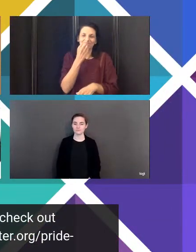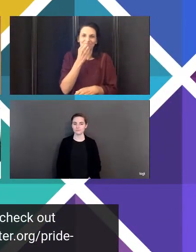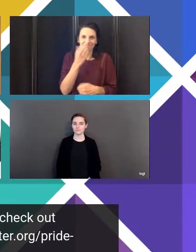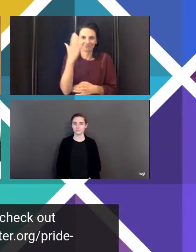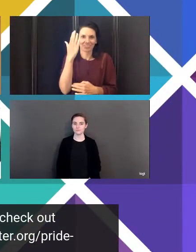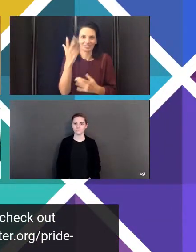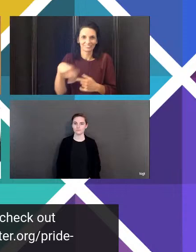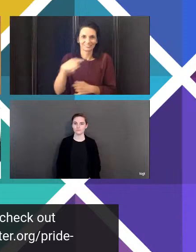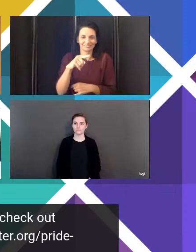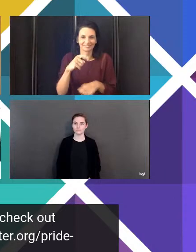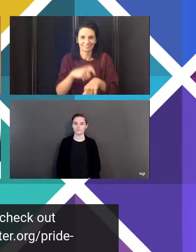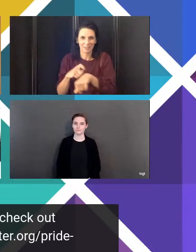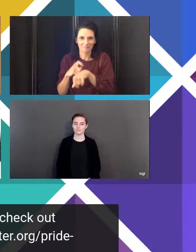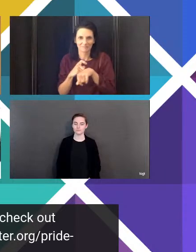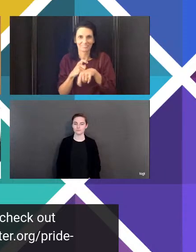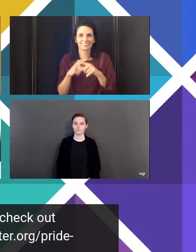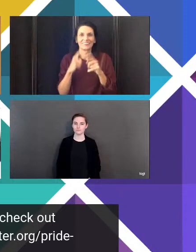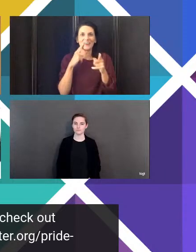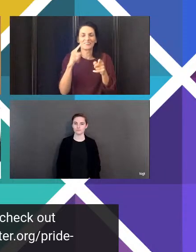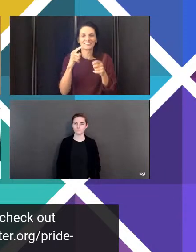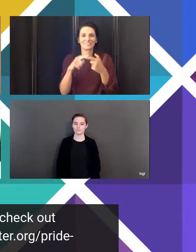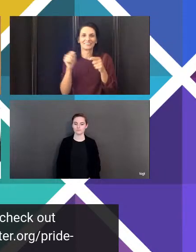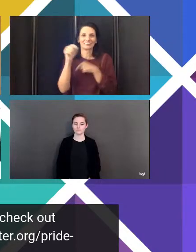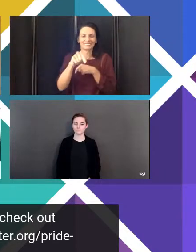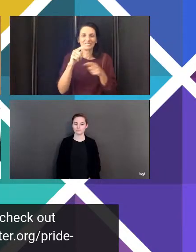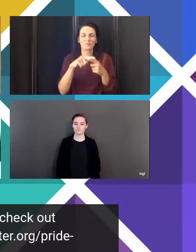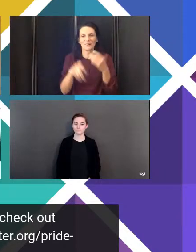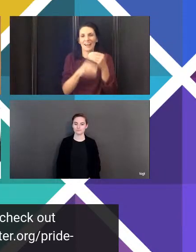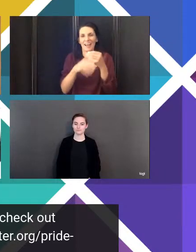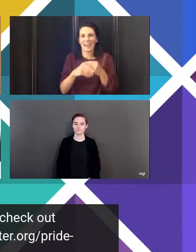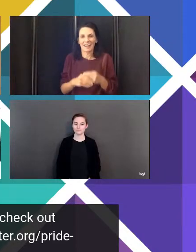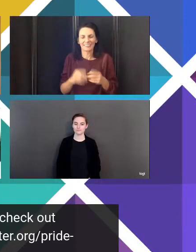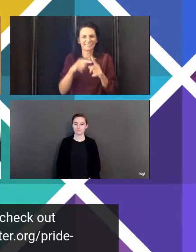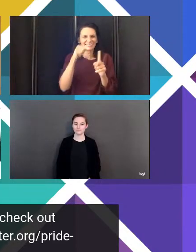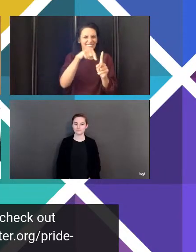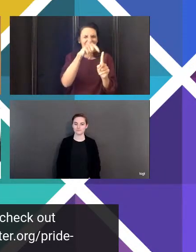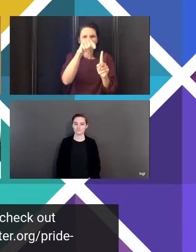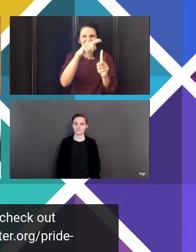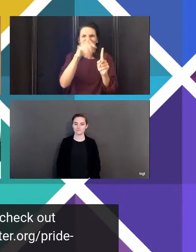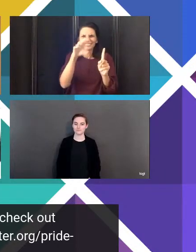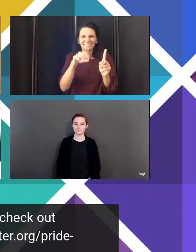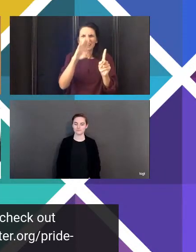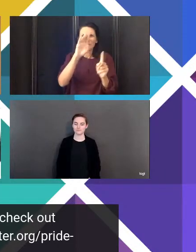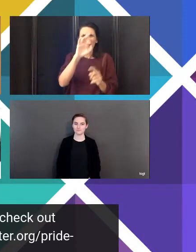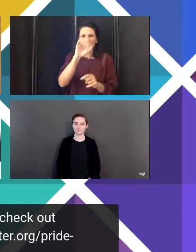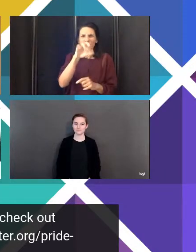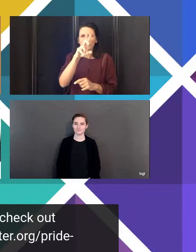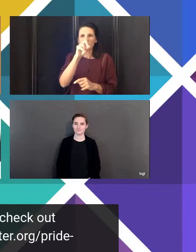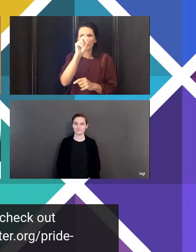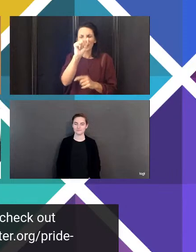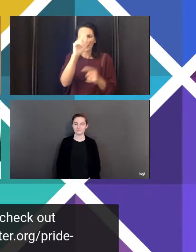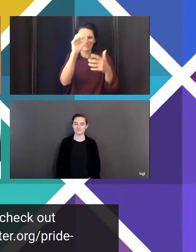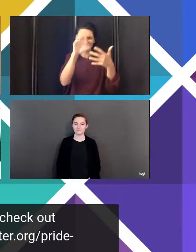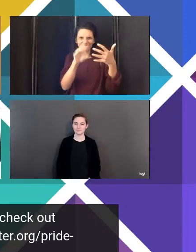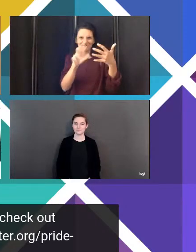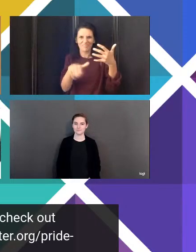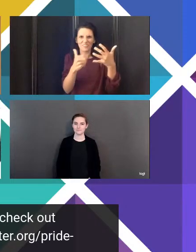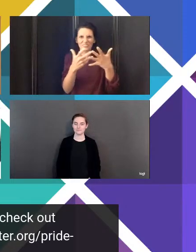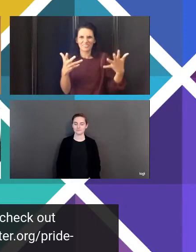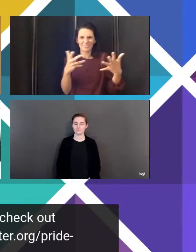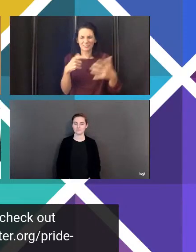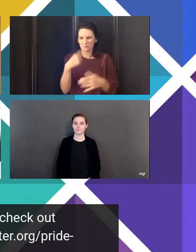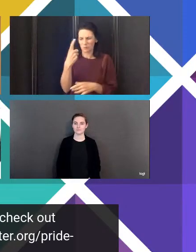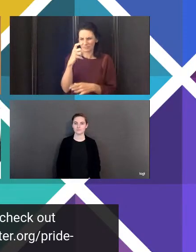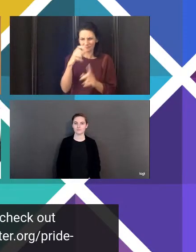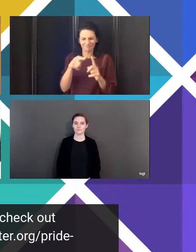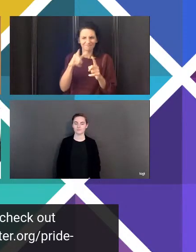Amo Tequila and Barracuda to that list run by Sonia Salazar, who has presented for Pride Week and is